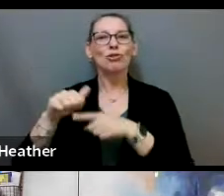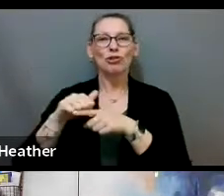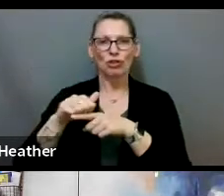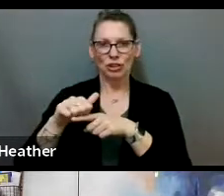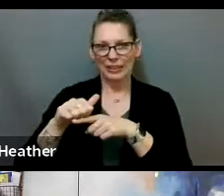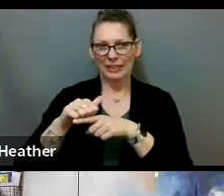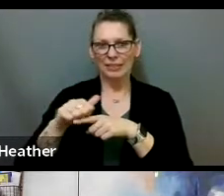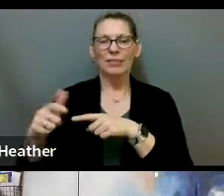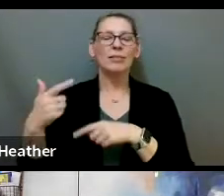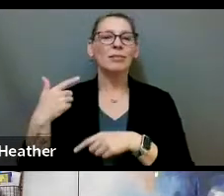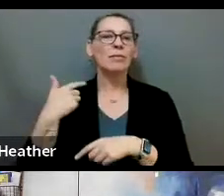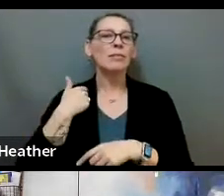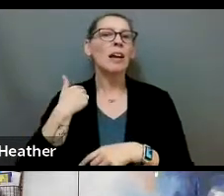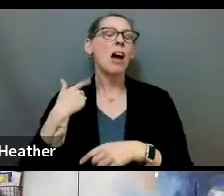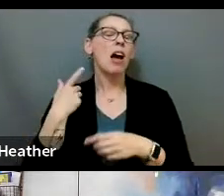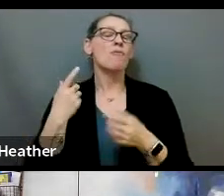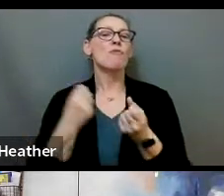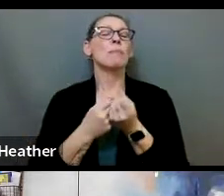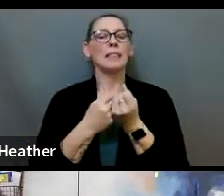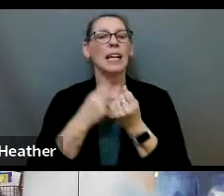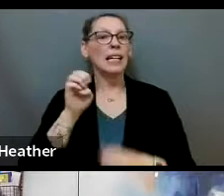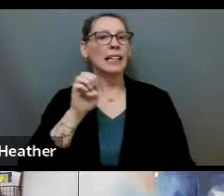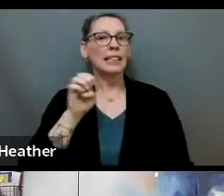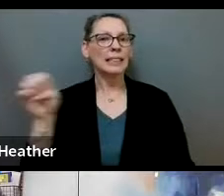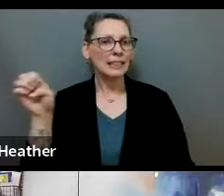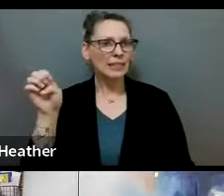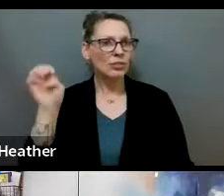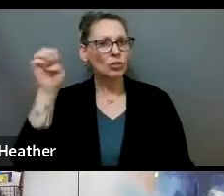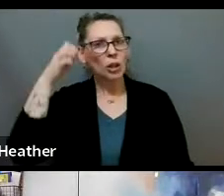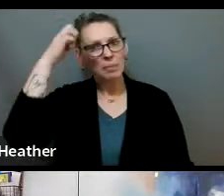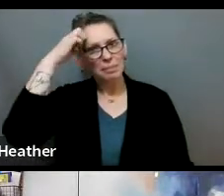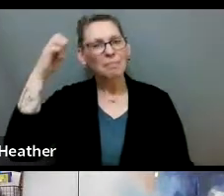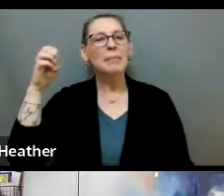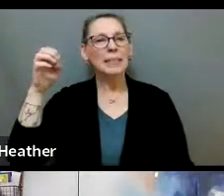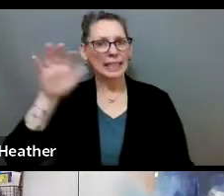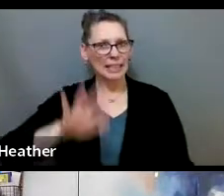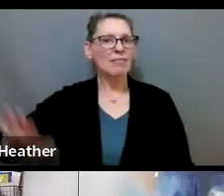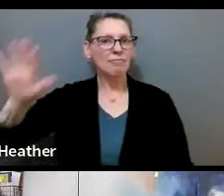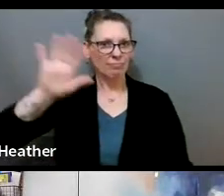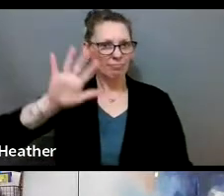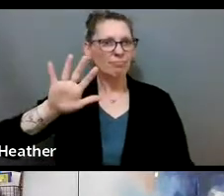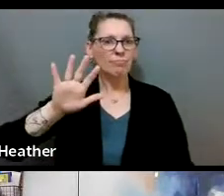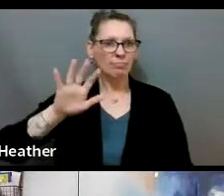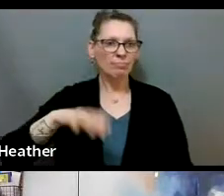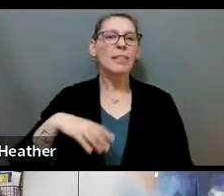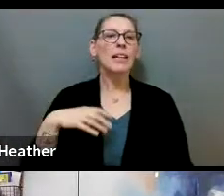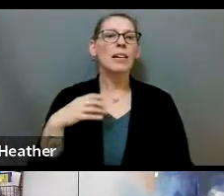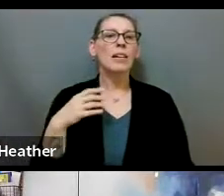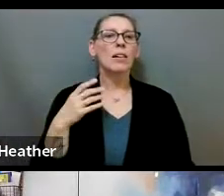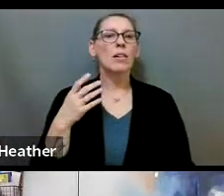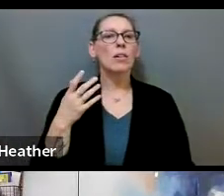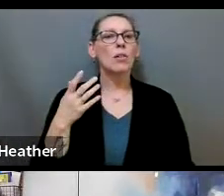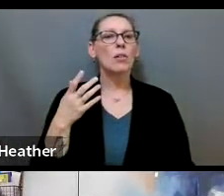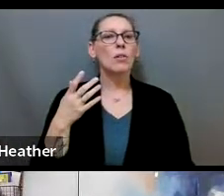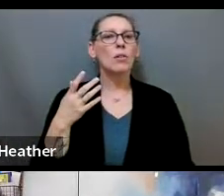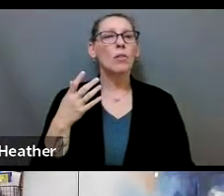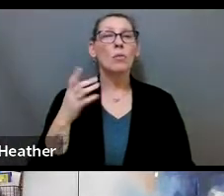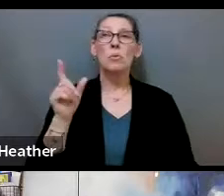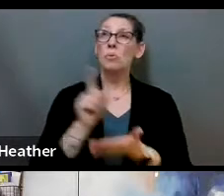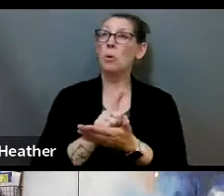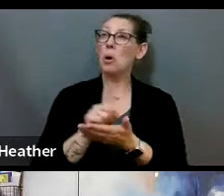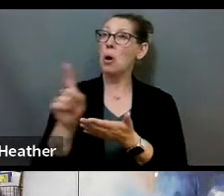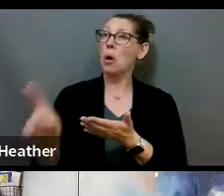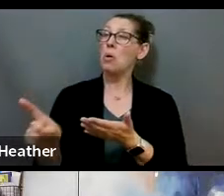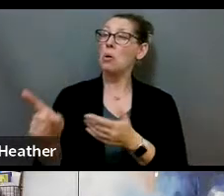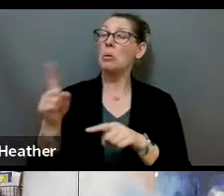represent East European Coalition, refugees from Eastern Europe. And the week I cannot